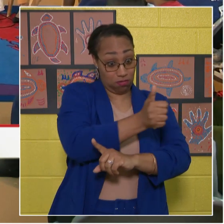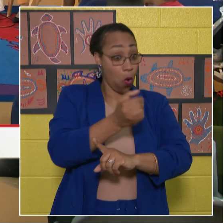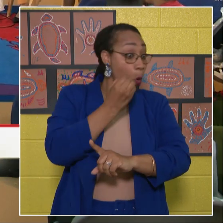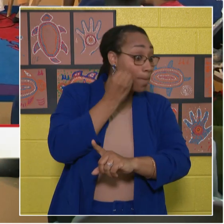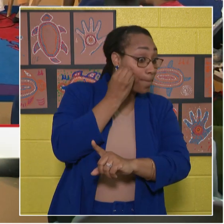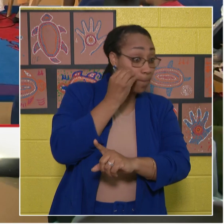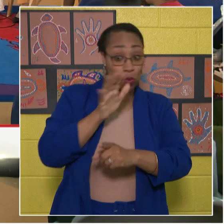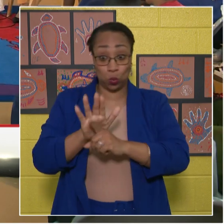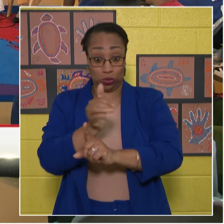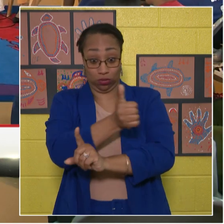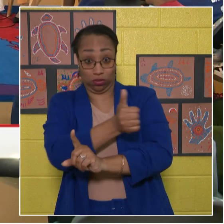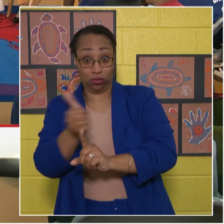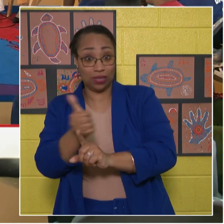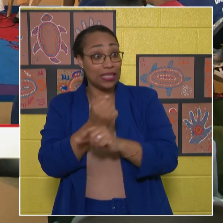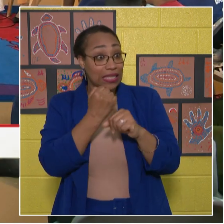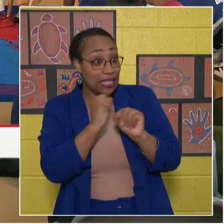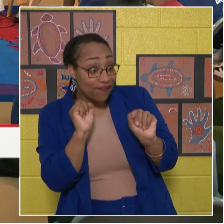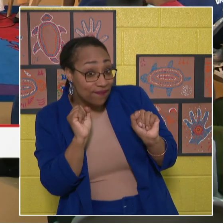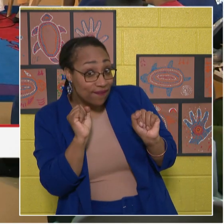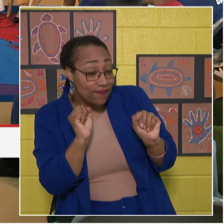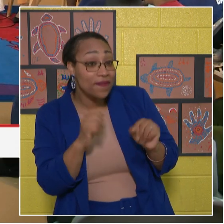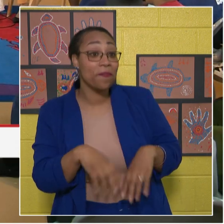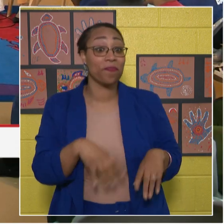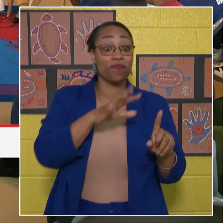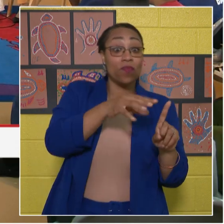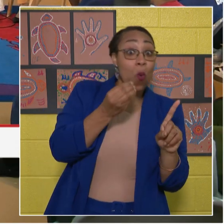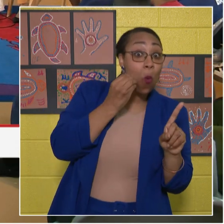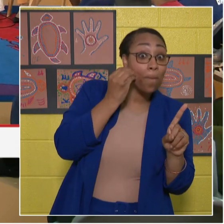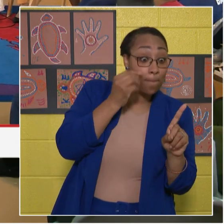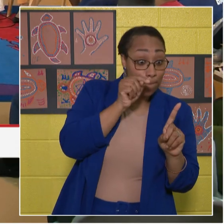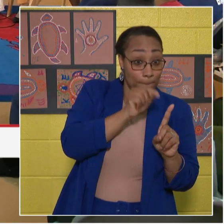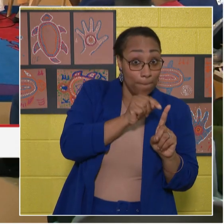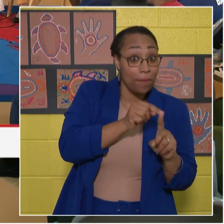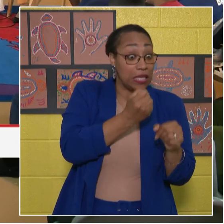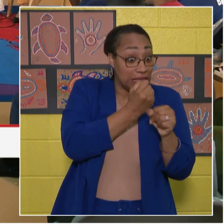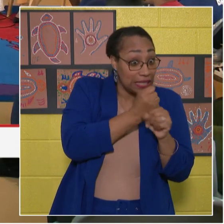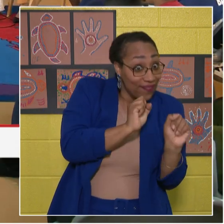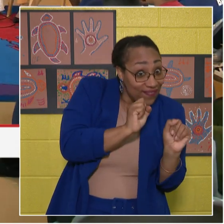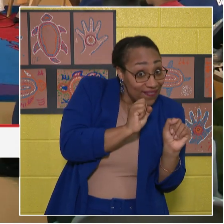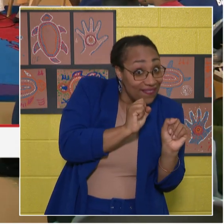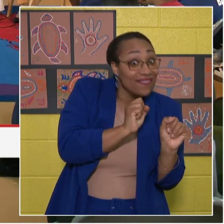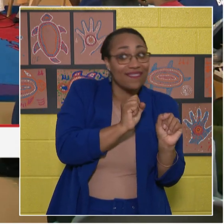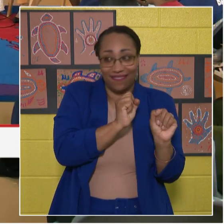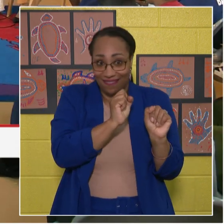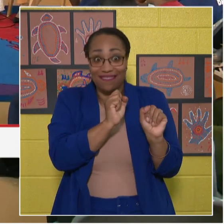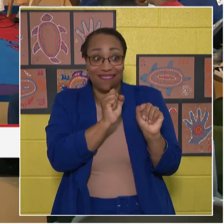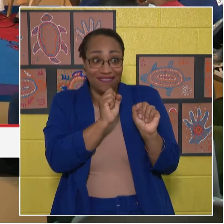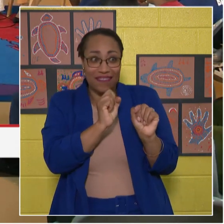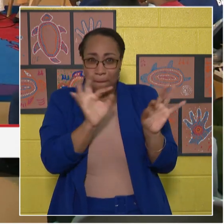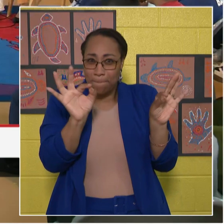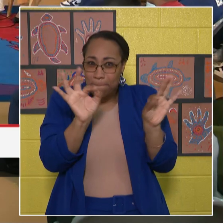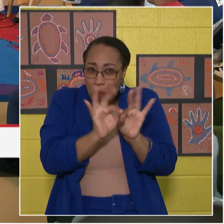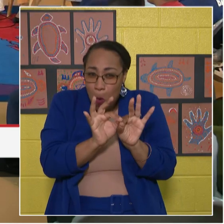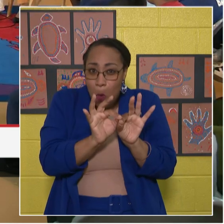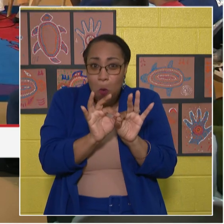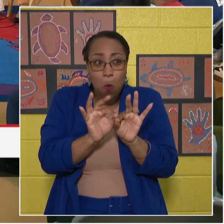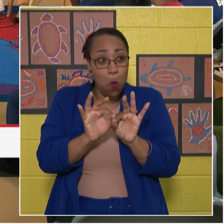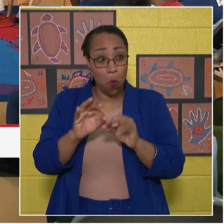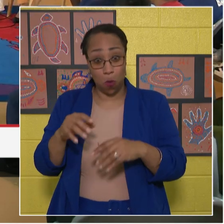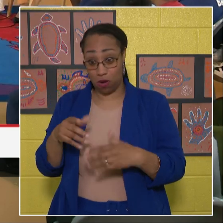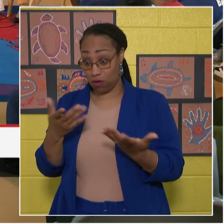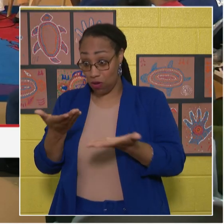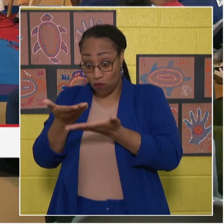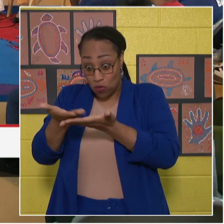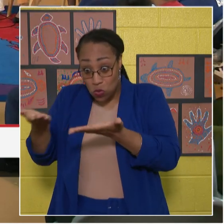schools have everything that they need. And a big part of what we've worked on is making sure that we have